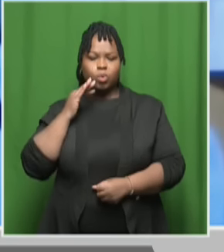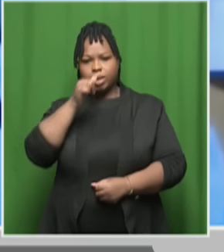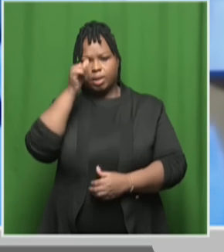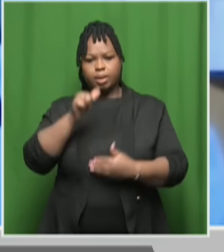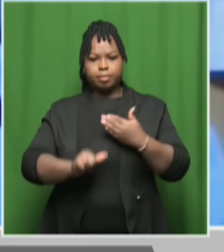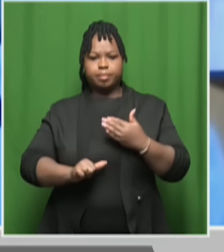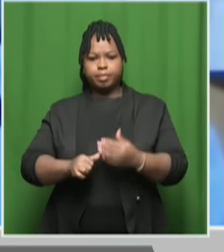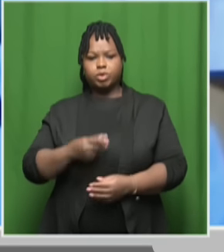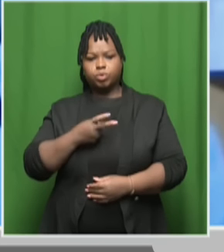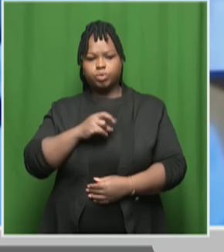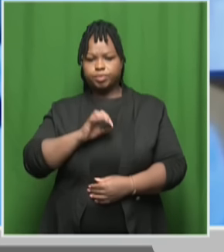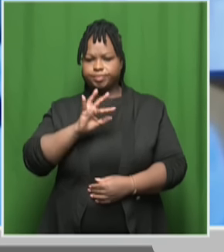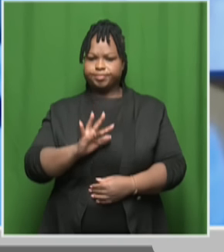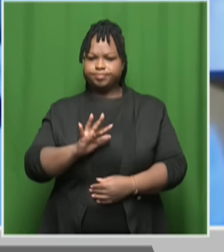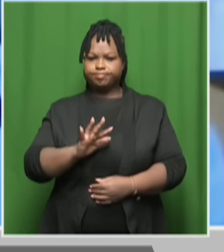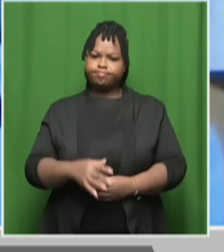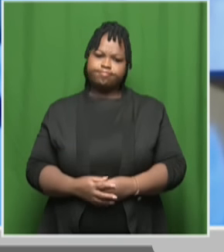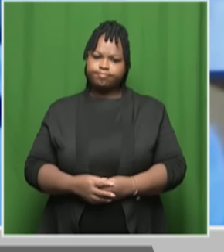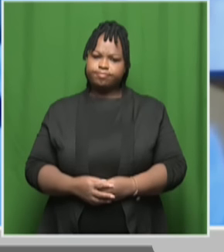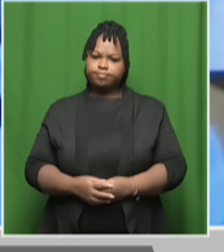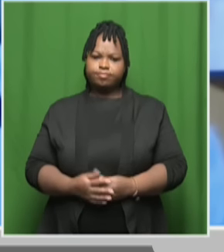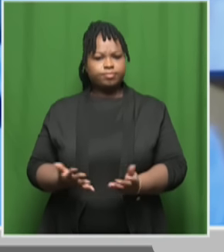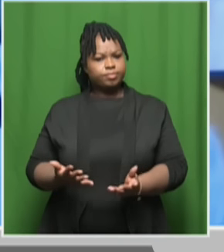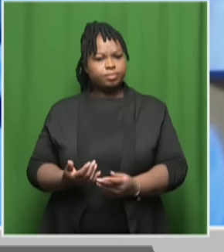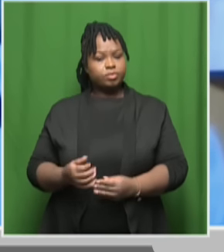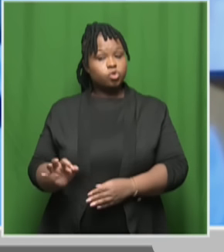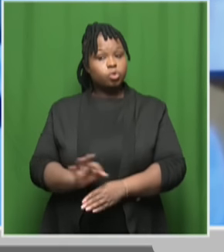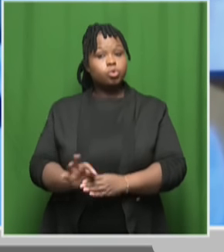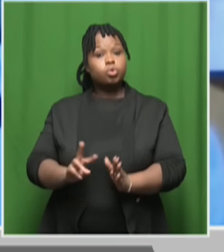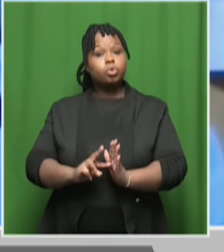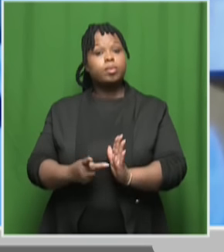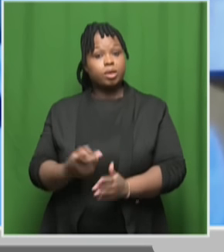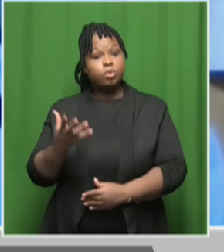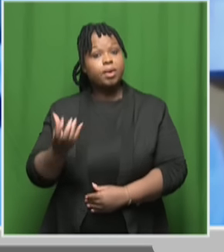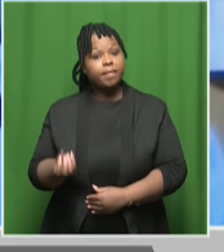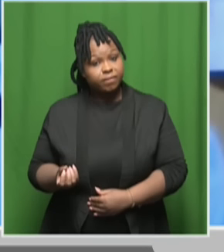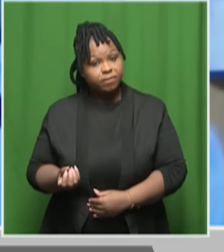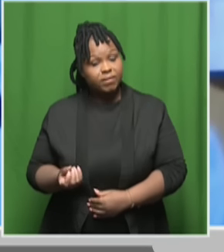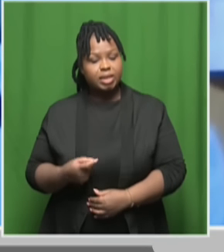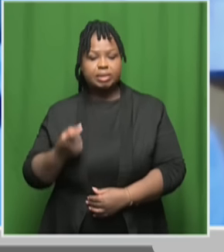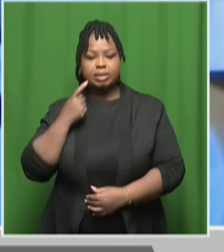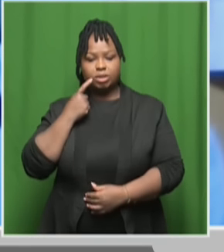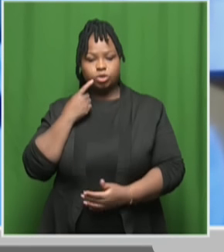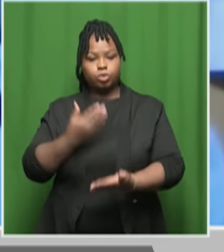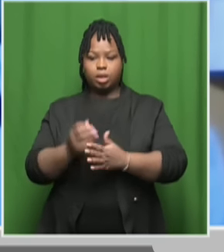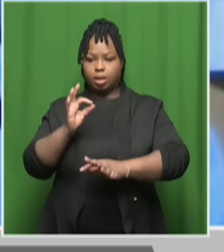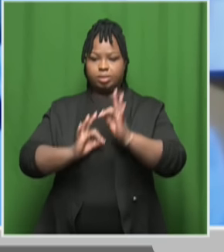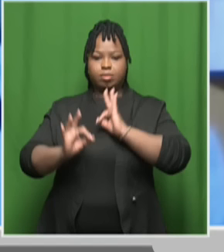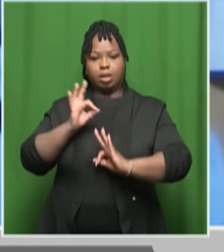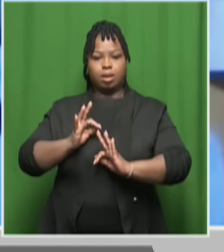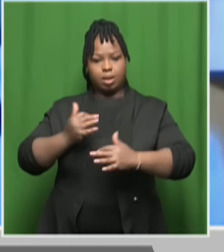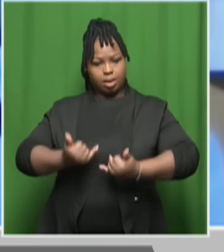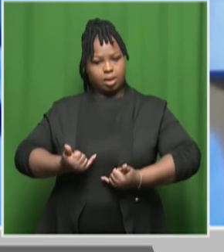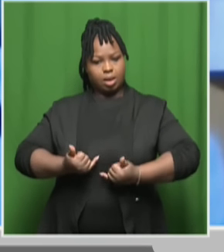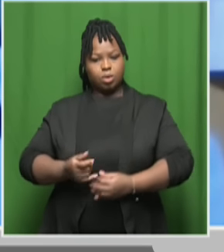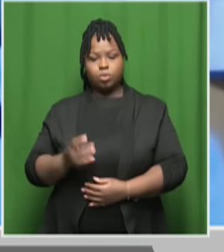April 2025. Is there a plan in place right now that you can speak to us about, where you